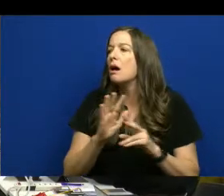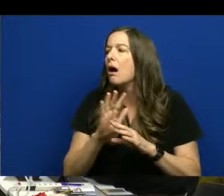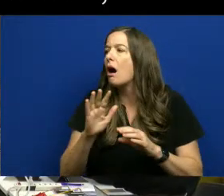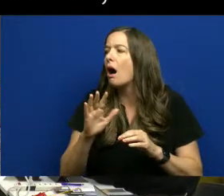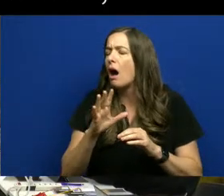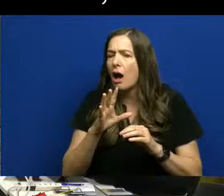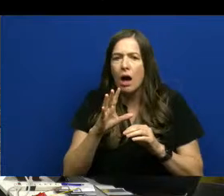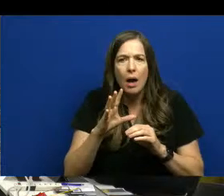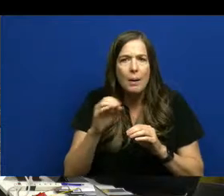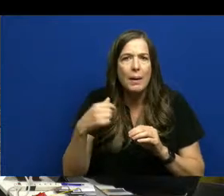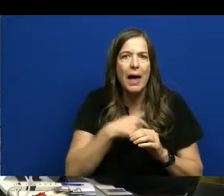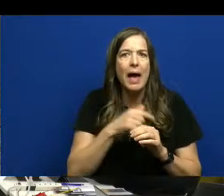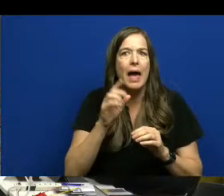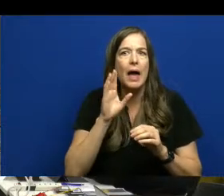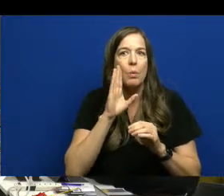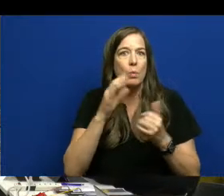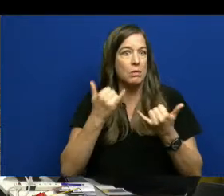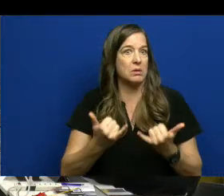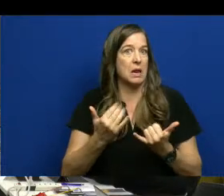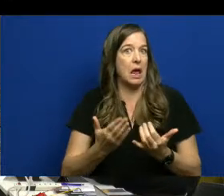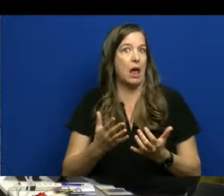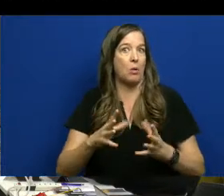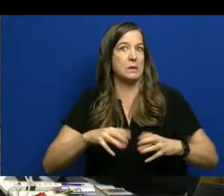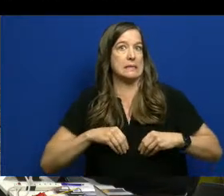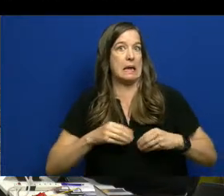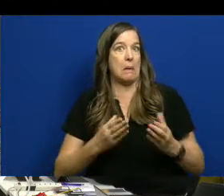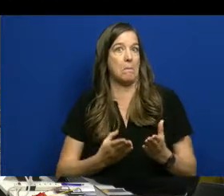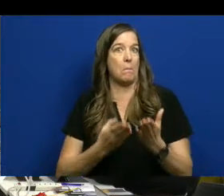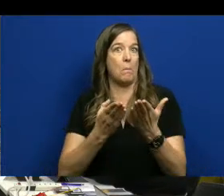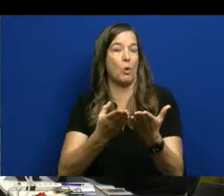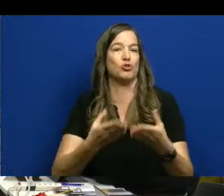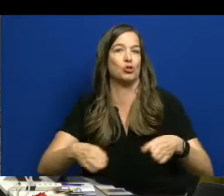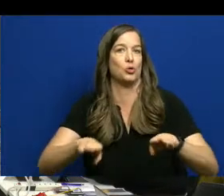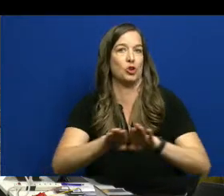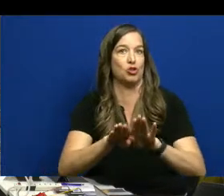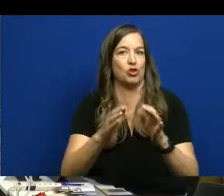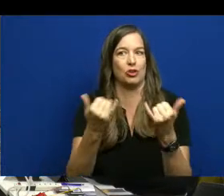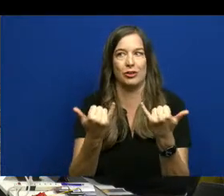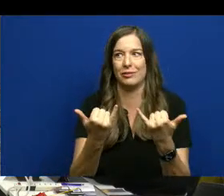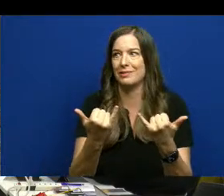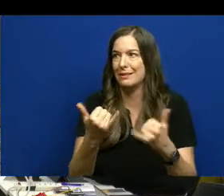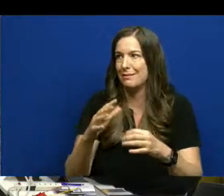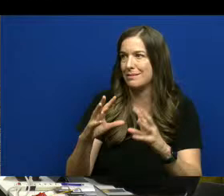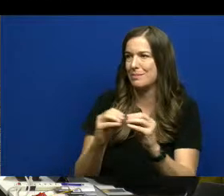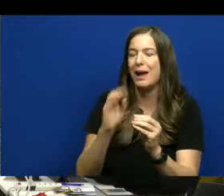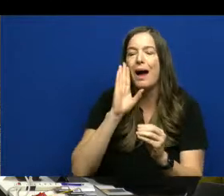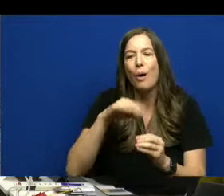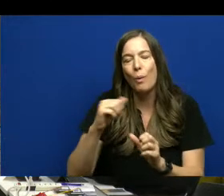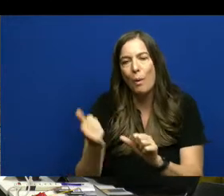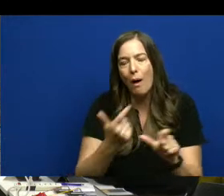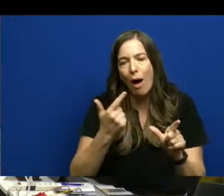move on and accept a motion to adjourn today's meeting. I know everyone is pretty tired.